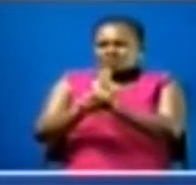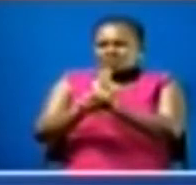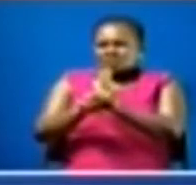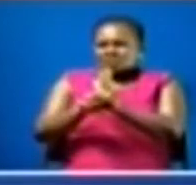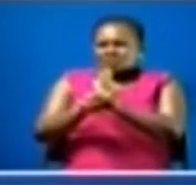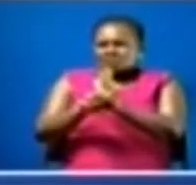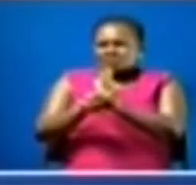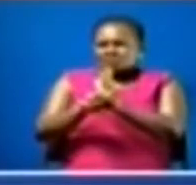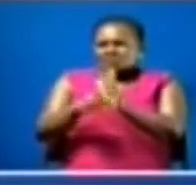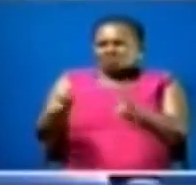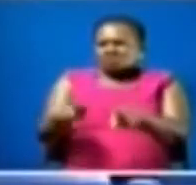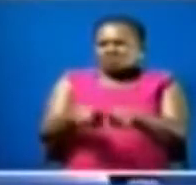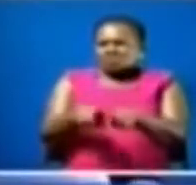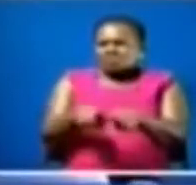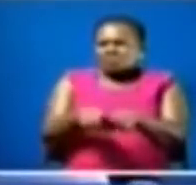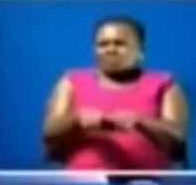about. Yeah. And so